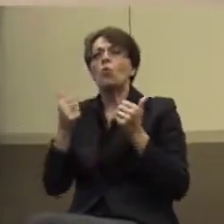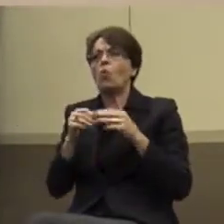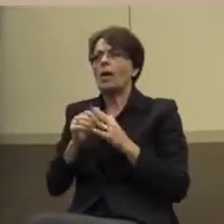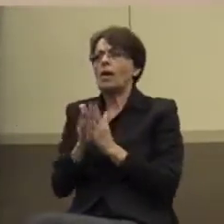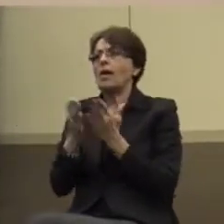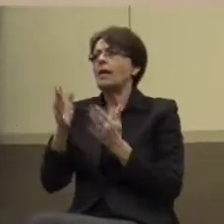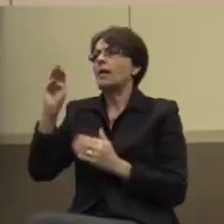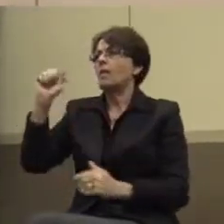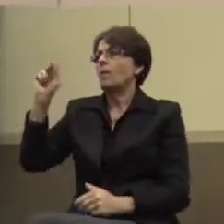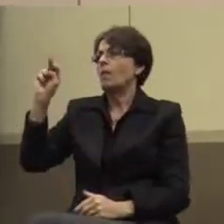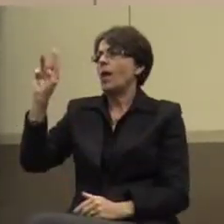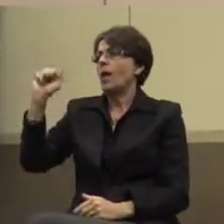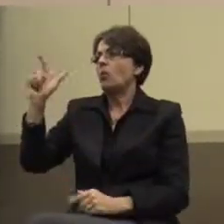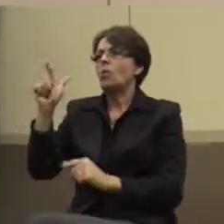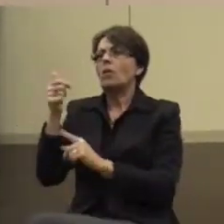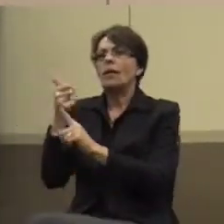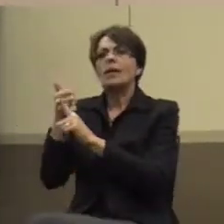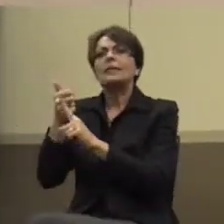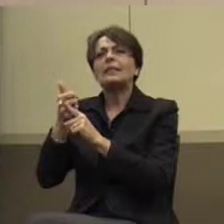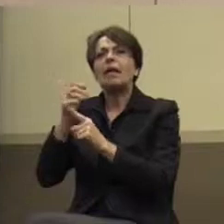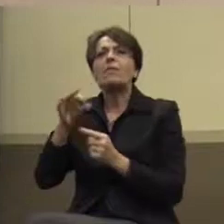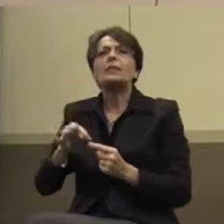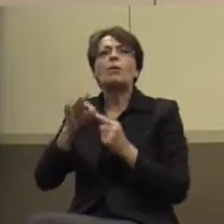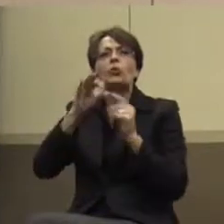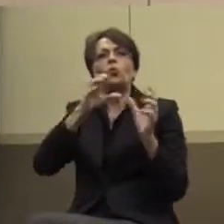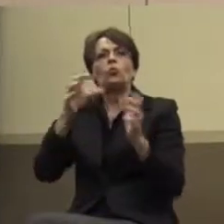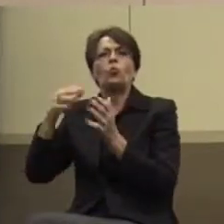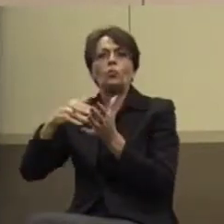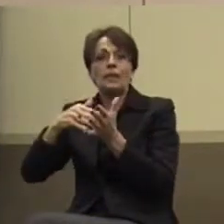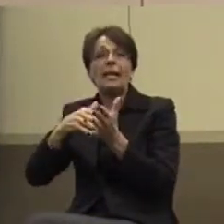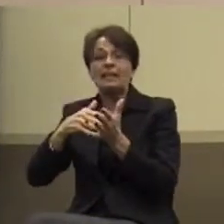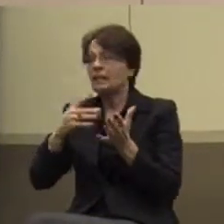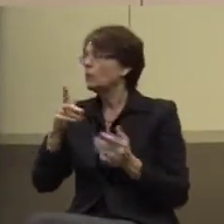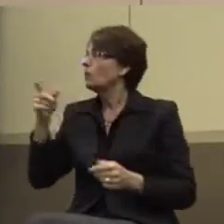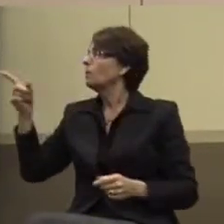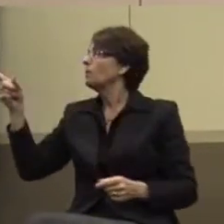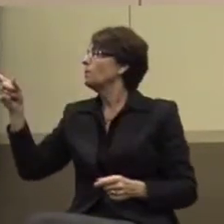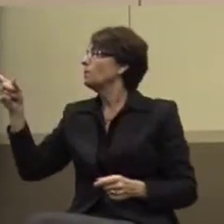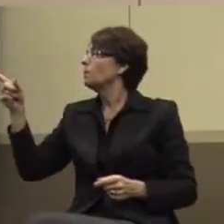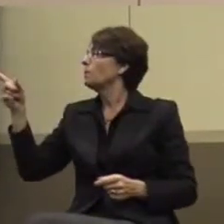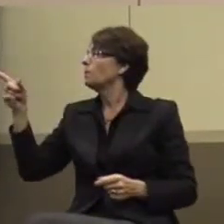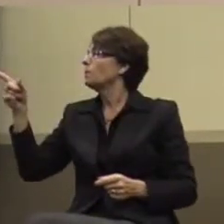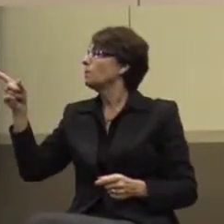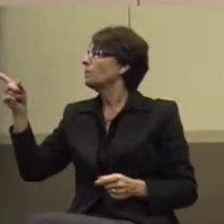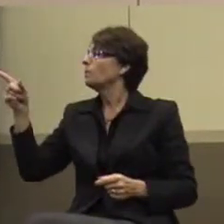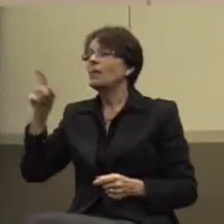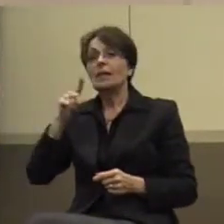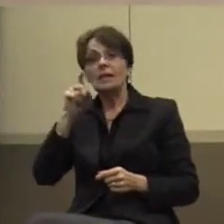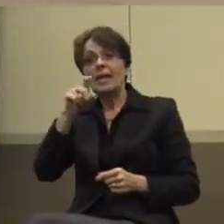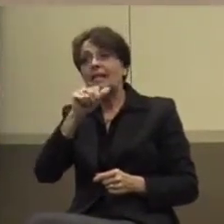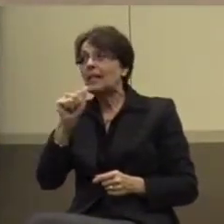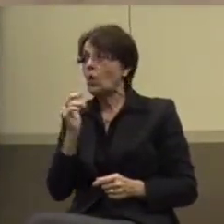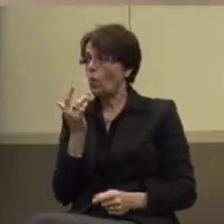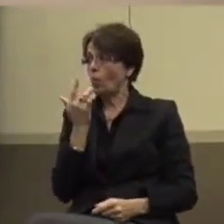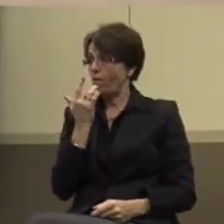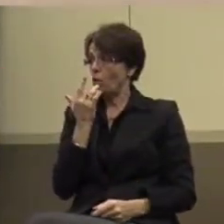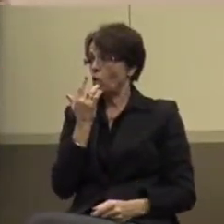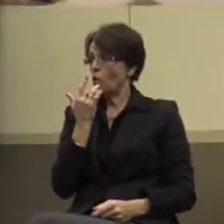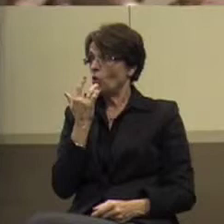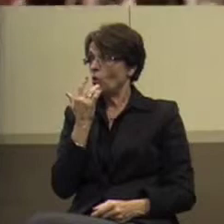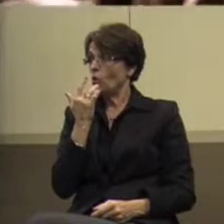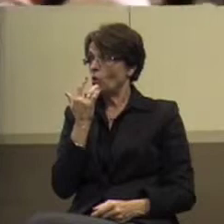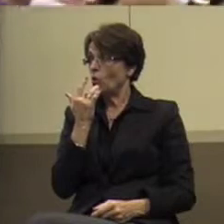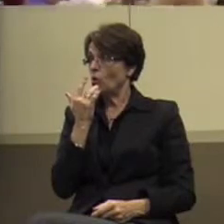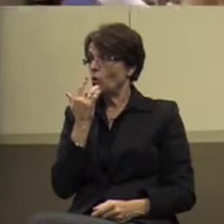itself, these special group studies published. Sorry. Is there a preferred one to use?